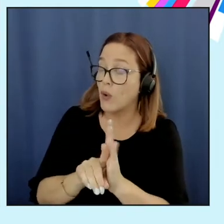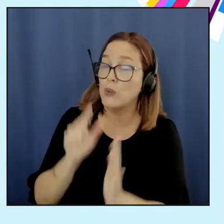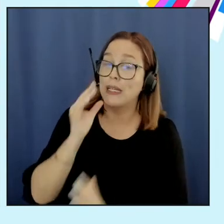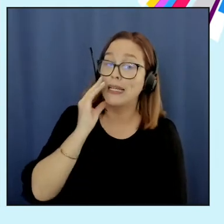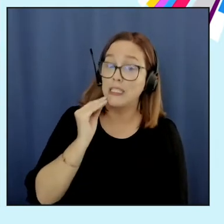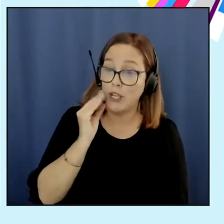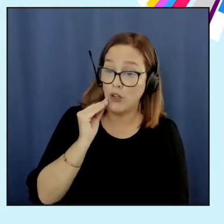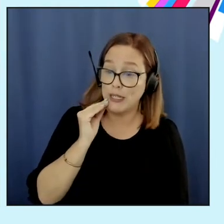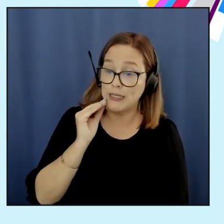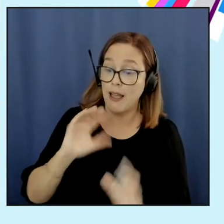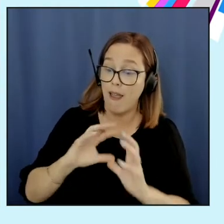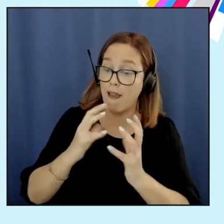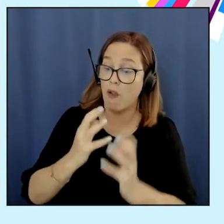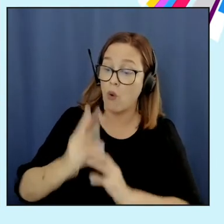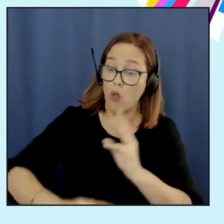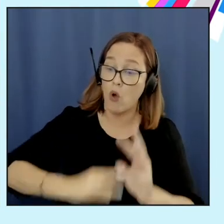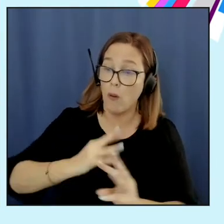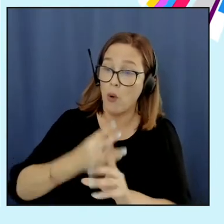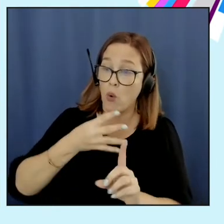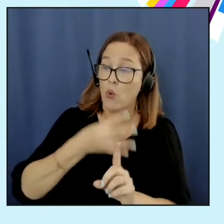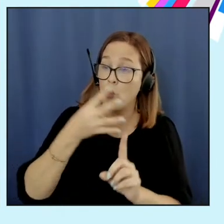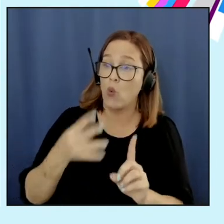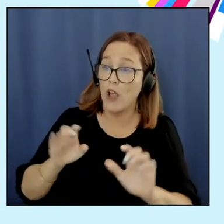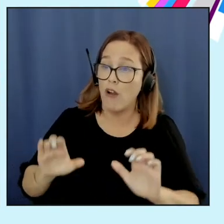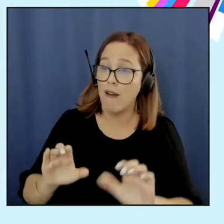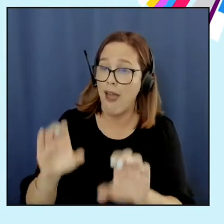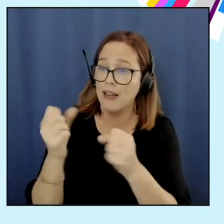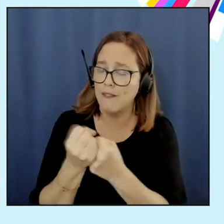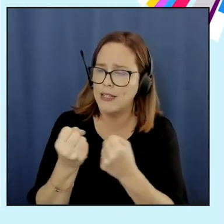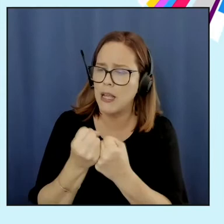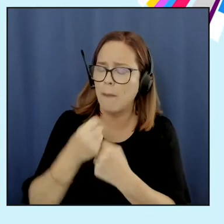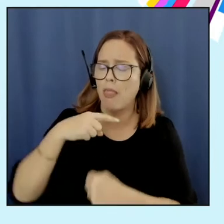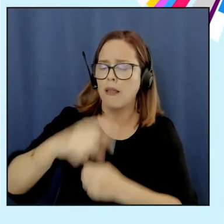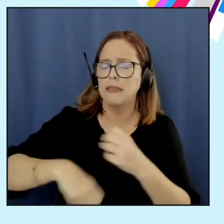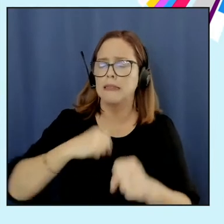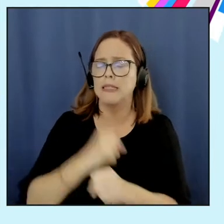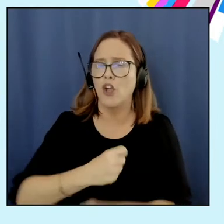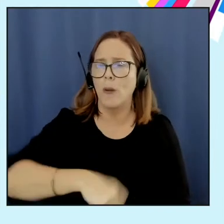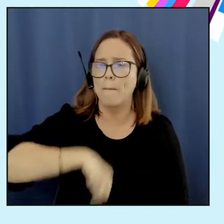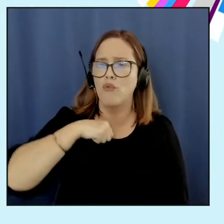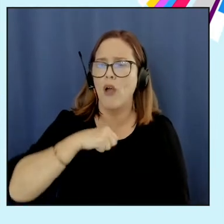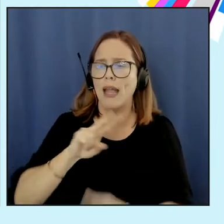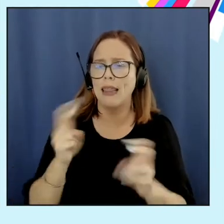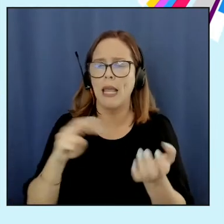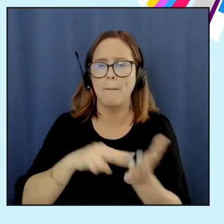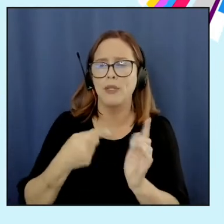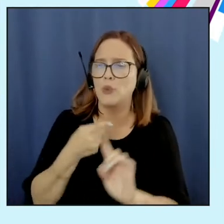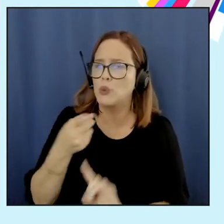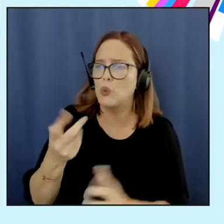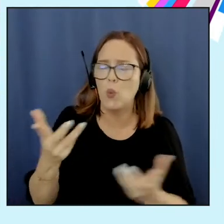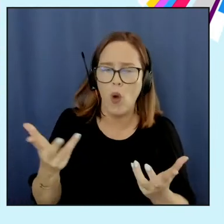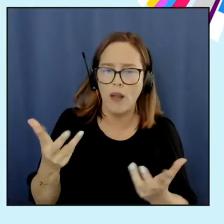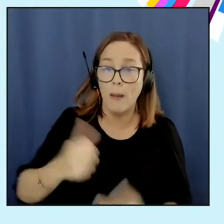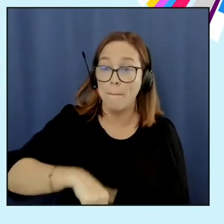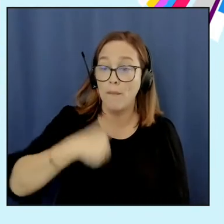queer activism, what does this year's Pride theme mean to you? Pride Has No Borders. What does that mean to